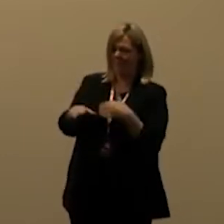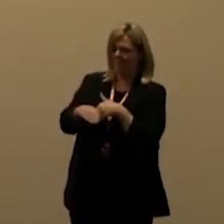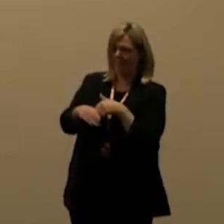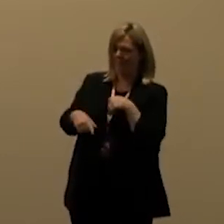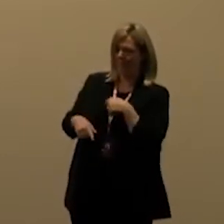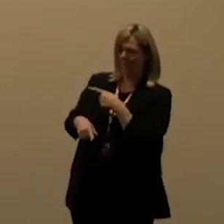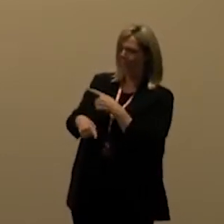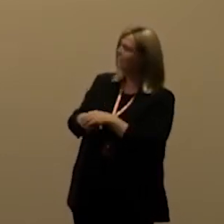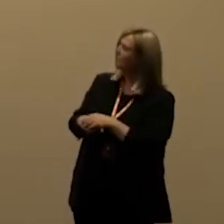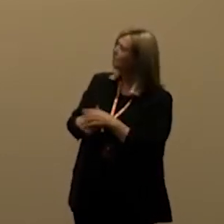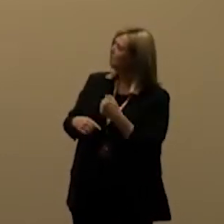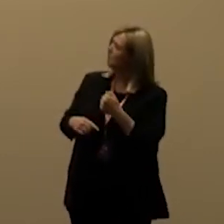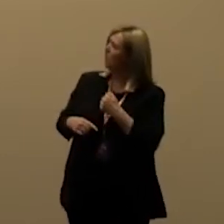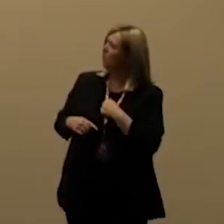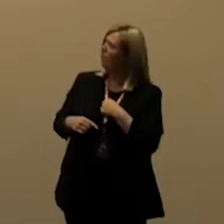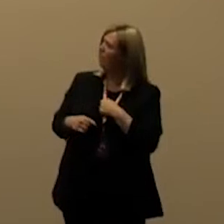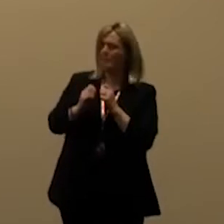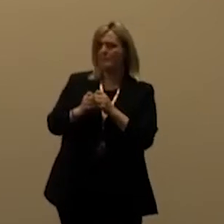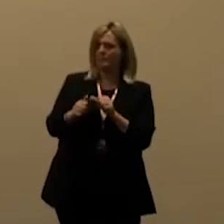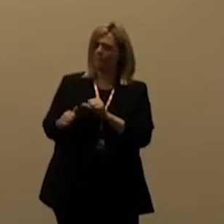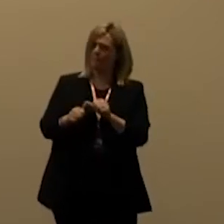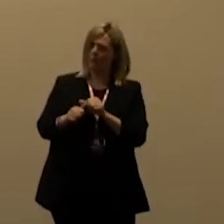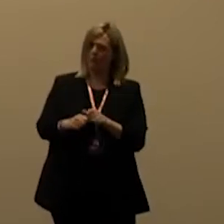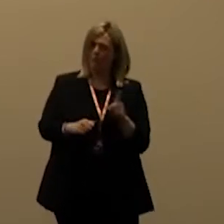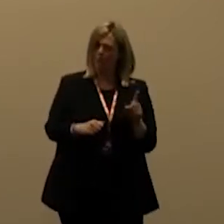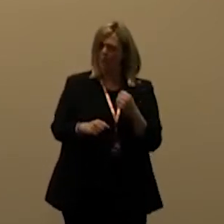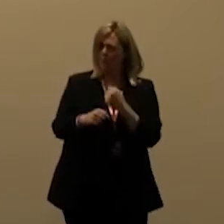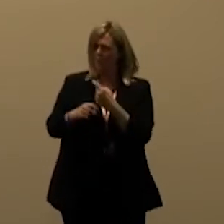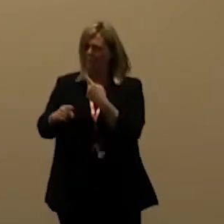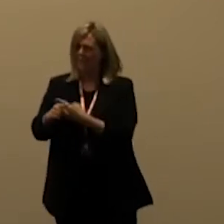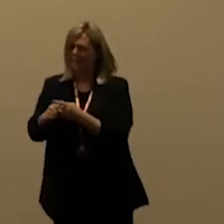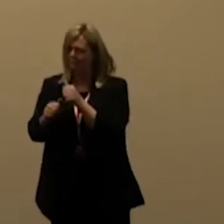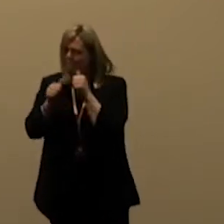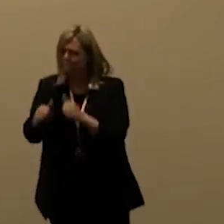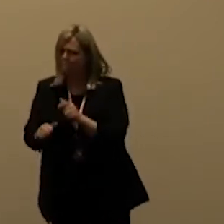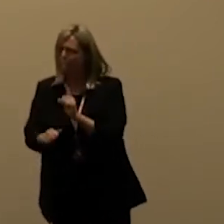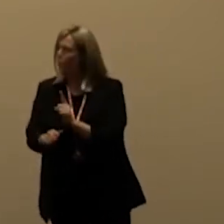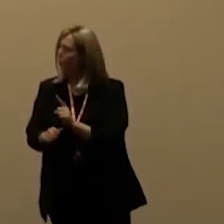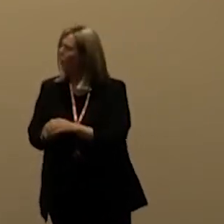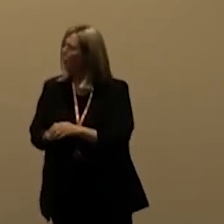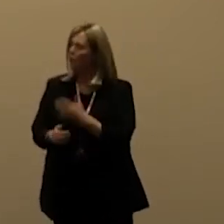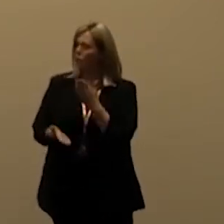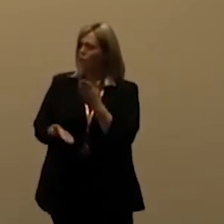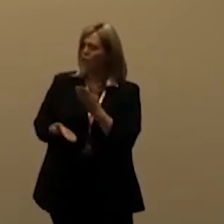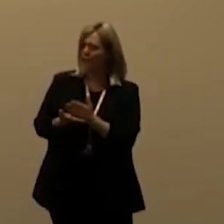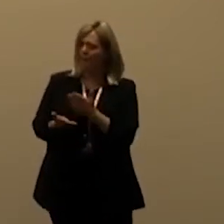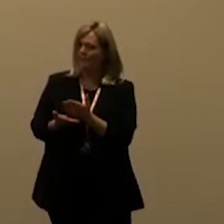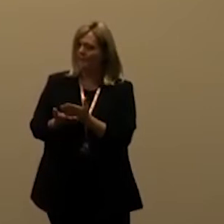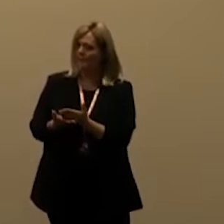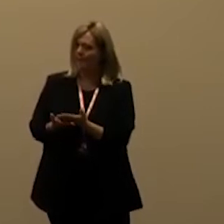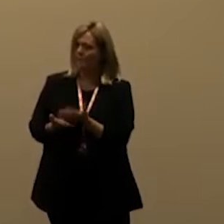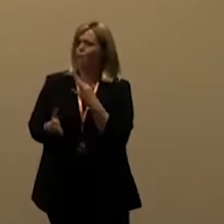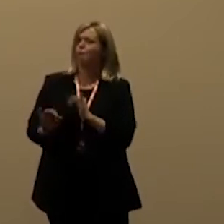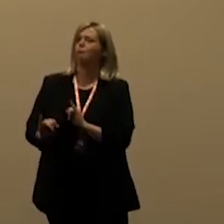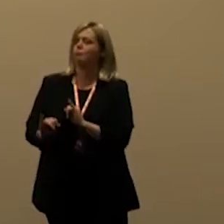I deserve better. Meanwhile, Gen X, her favourite is reality bites. Don't know if that